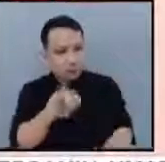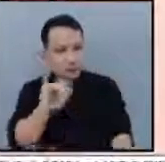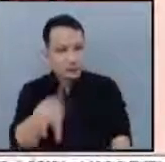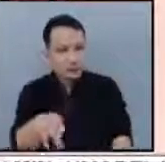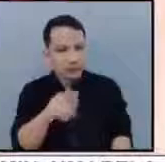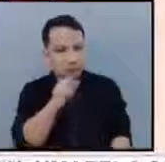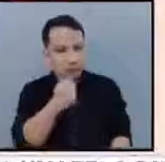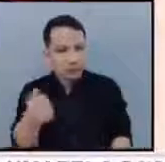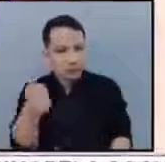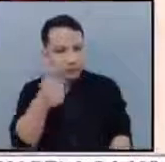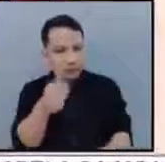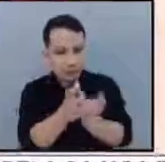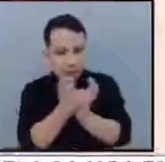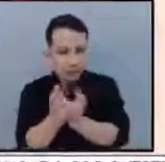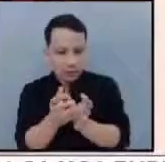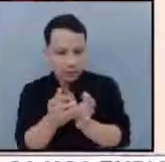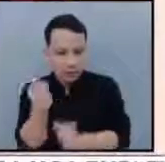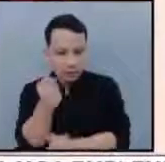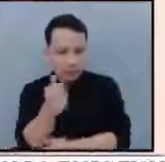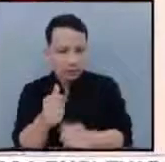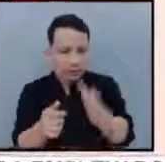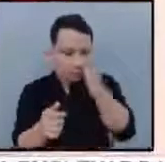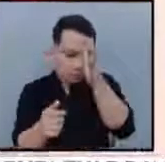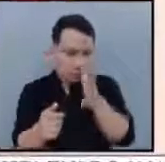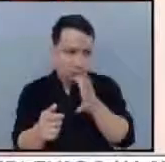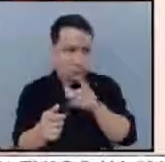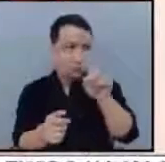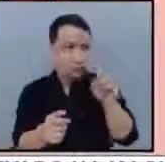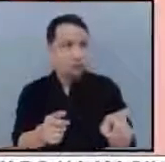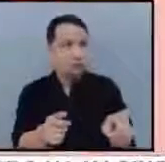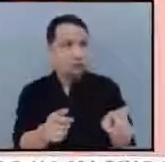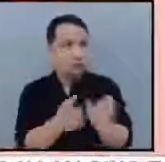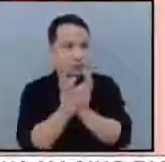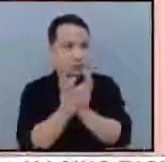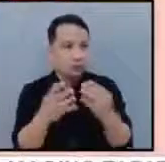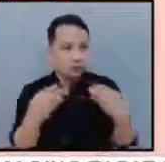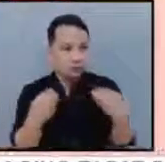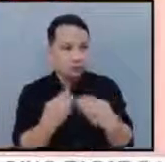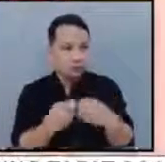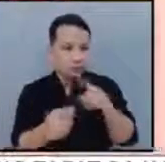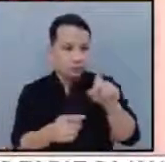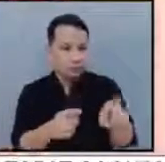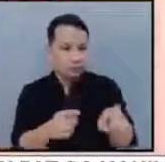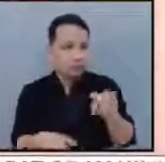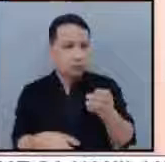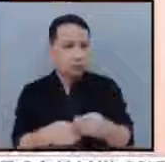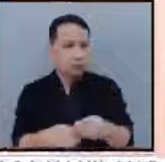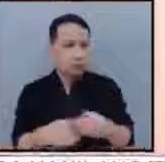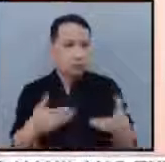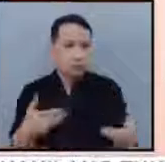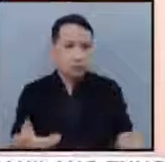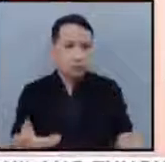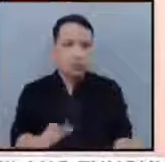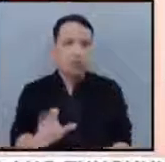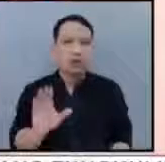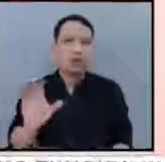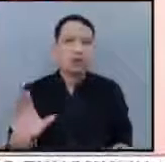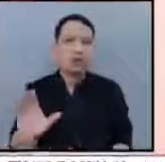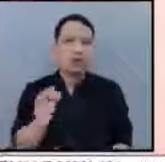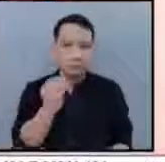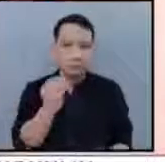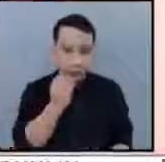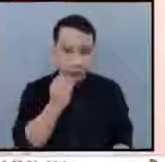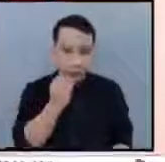what's the problem, the parents and the community members, and I have found out na wala para silang makain sa kanilang bahay, kaya